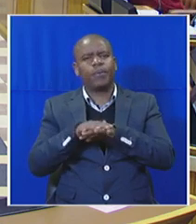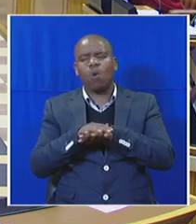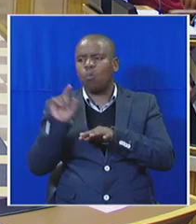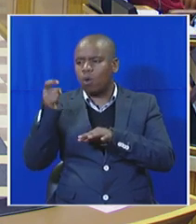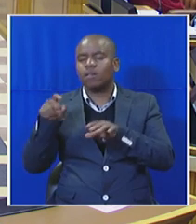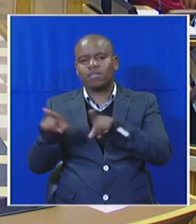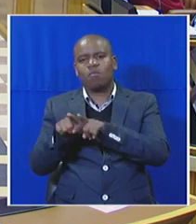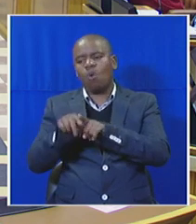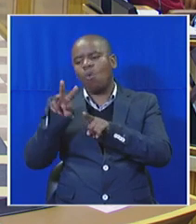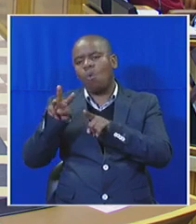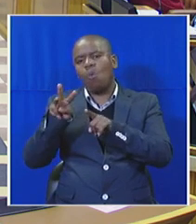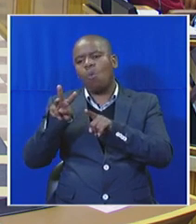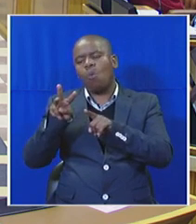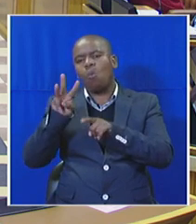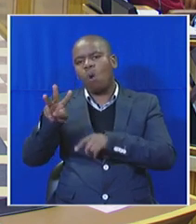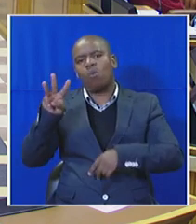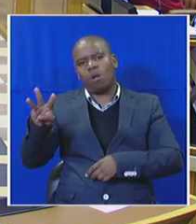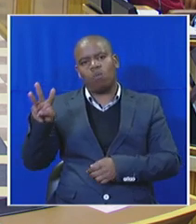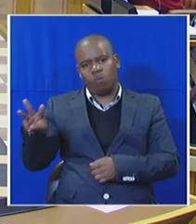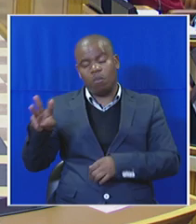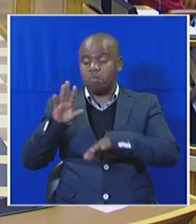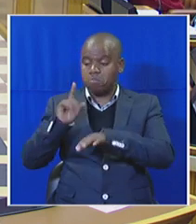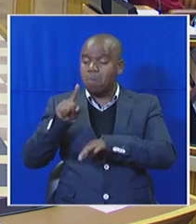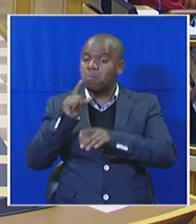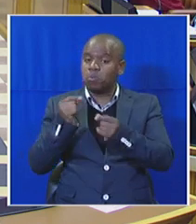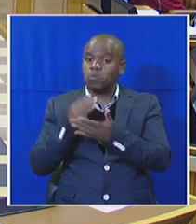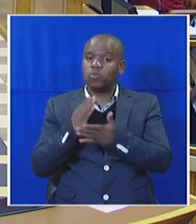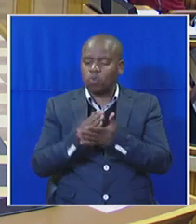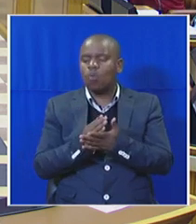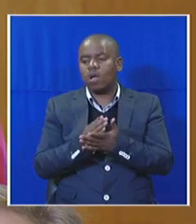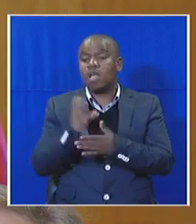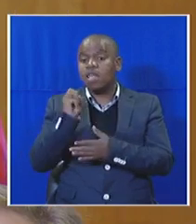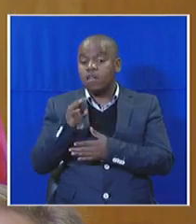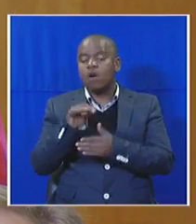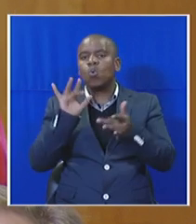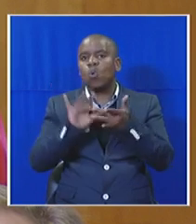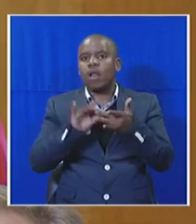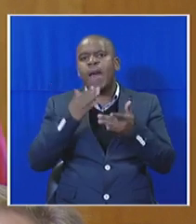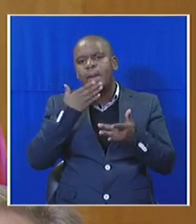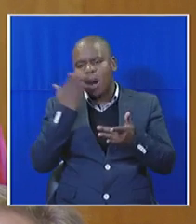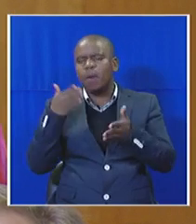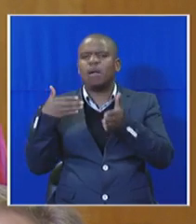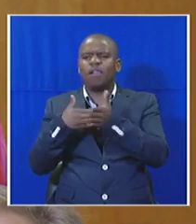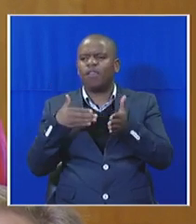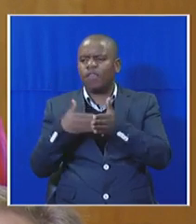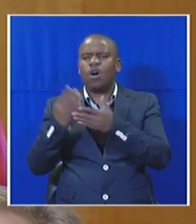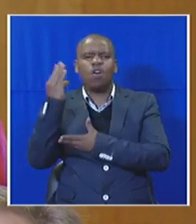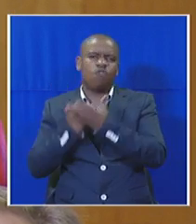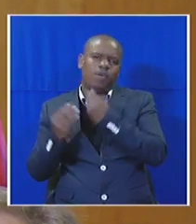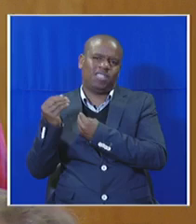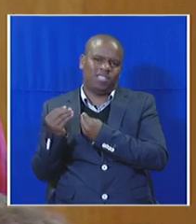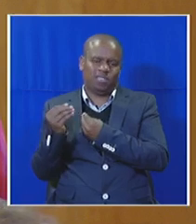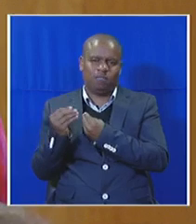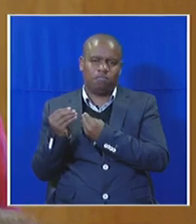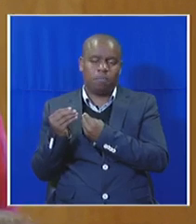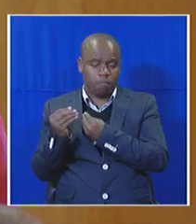Web. This digital exclusion has had a dire impact on opportunities for marginalized communities to better their lives. In